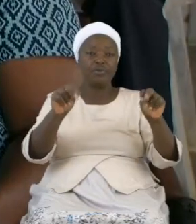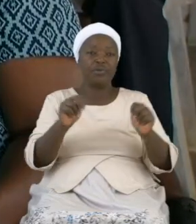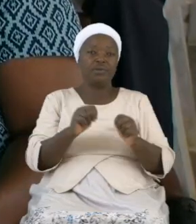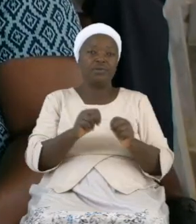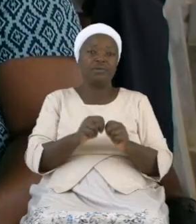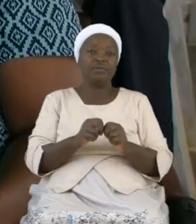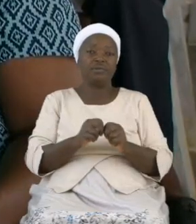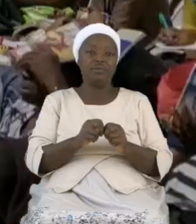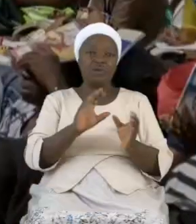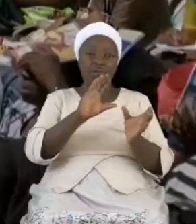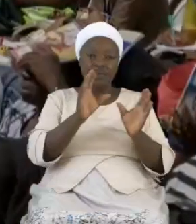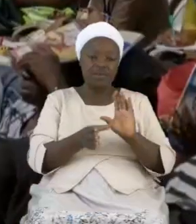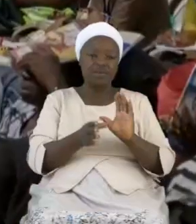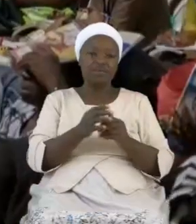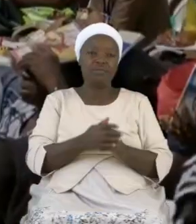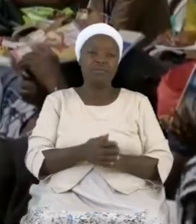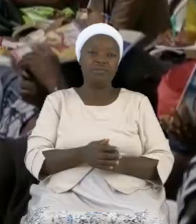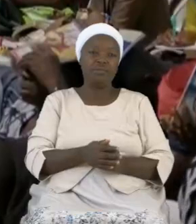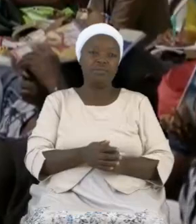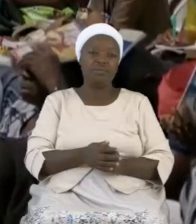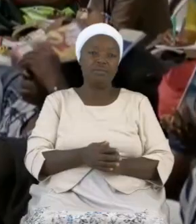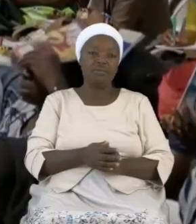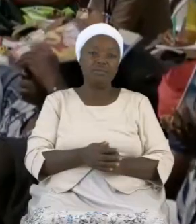conversion. The proven